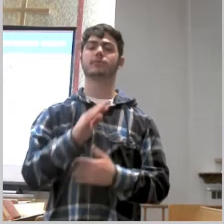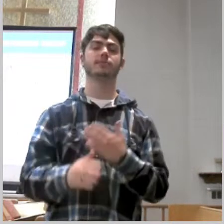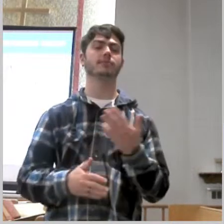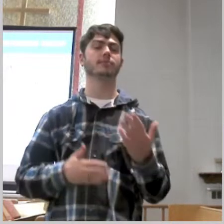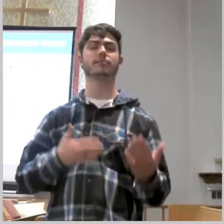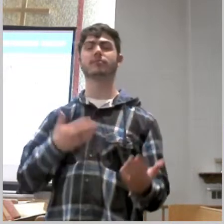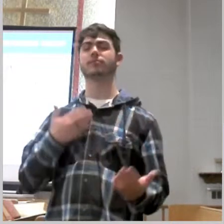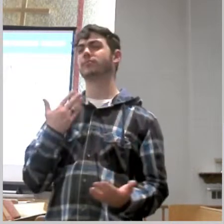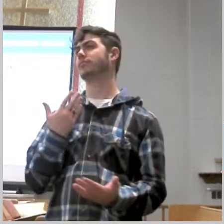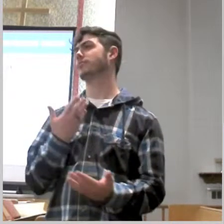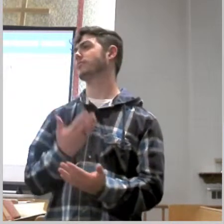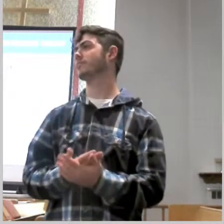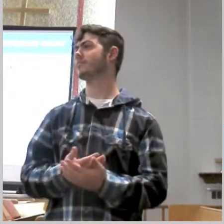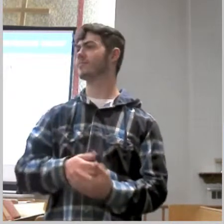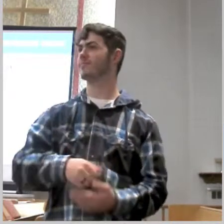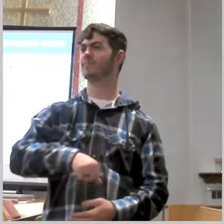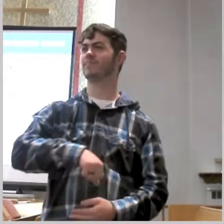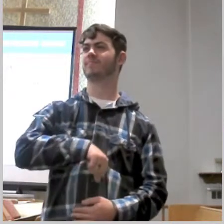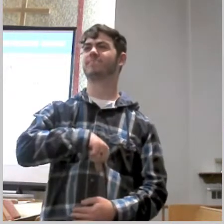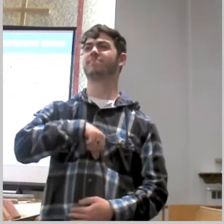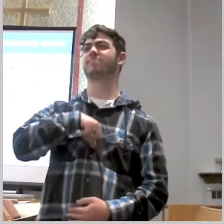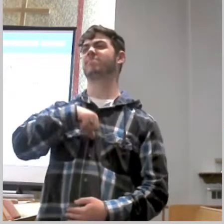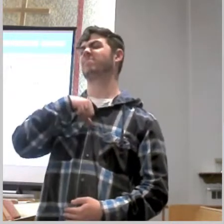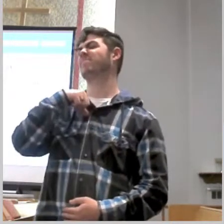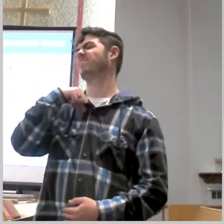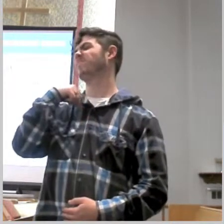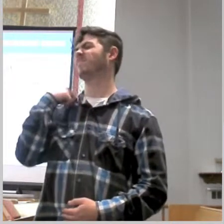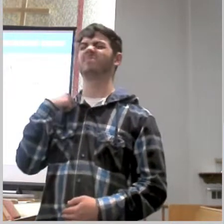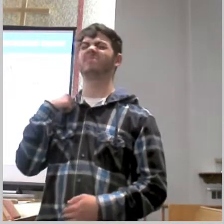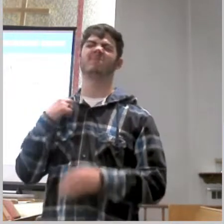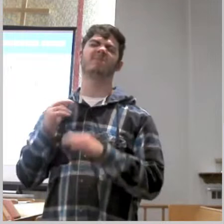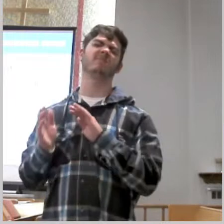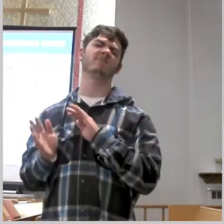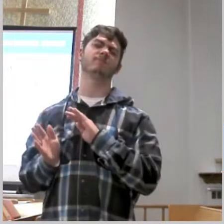I count but